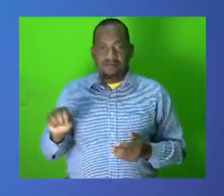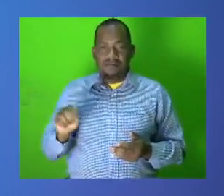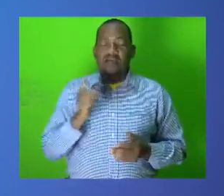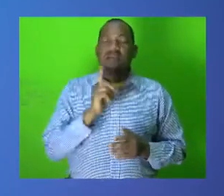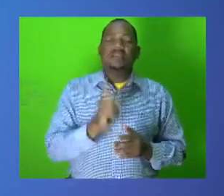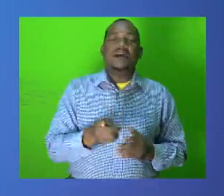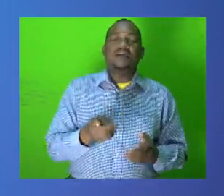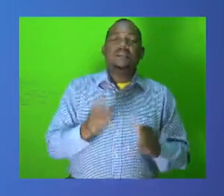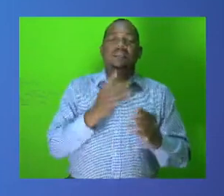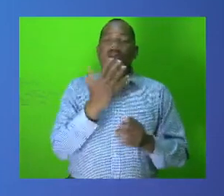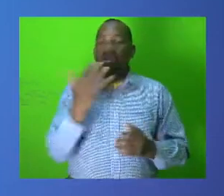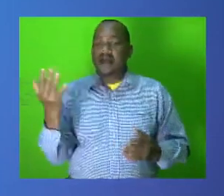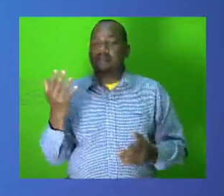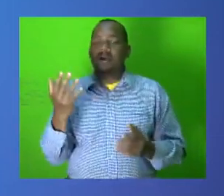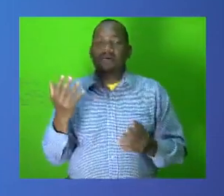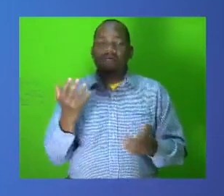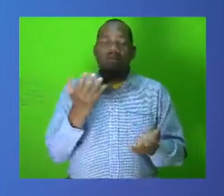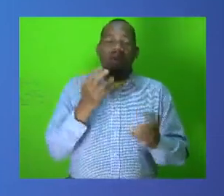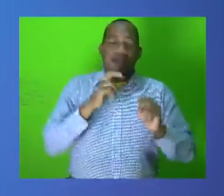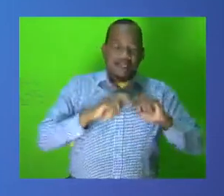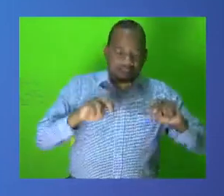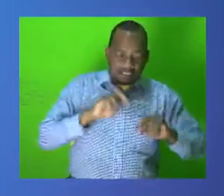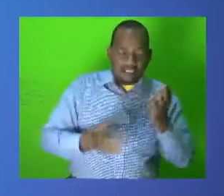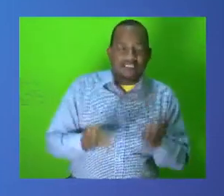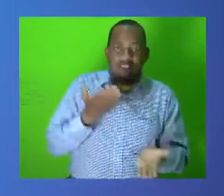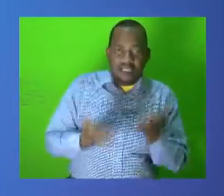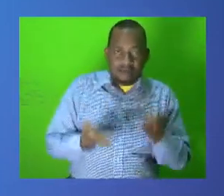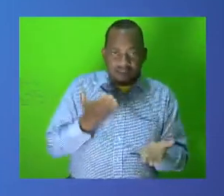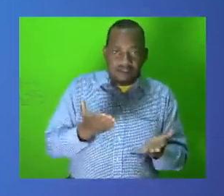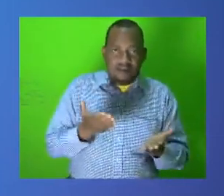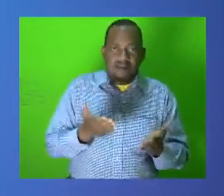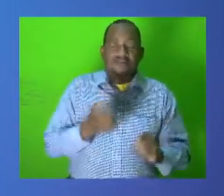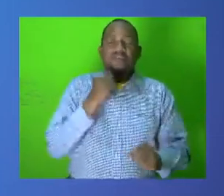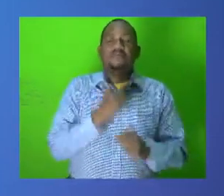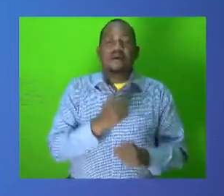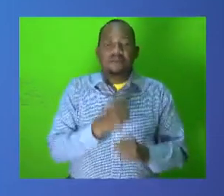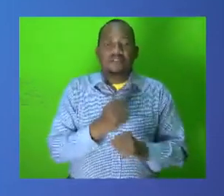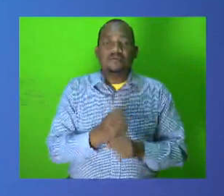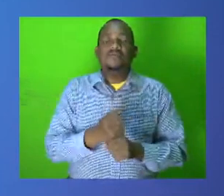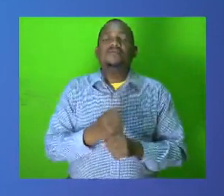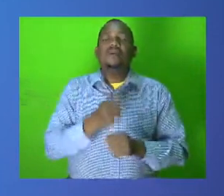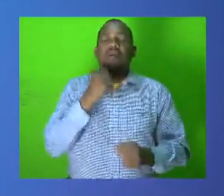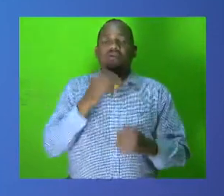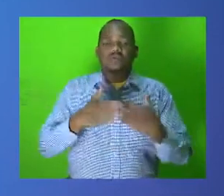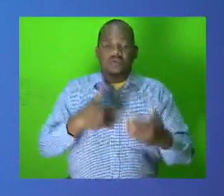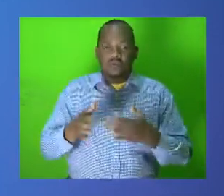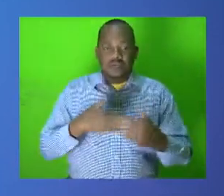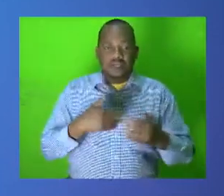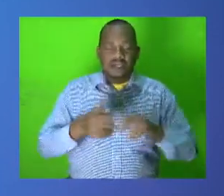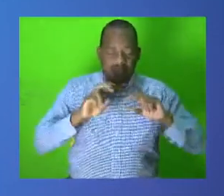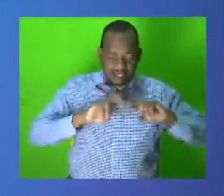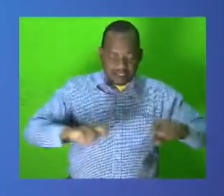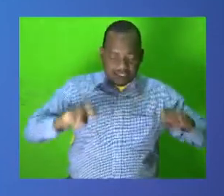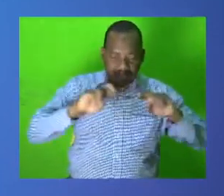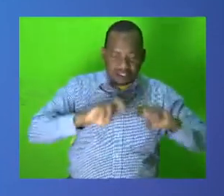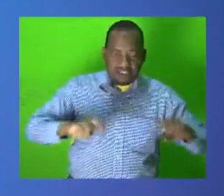There is a number of research types depend on the purpose of the researchers. That is good. It's a lot